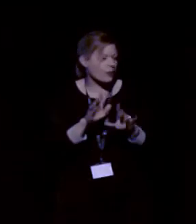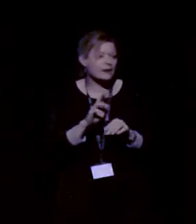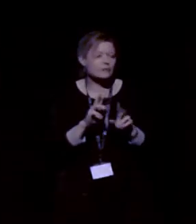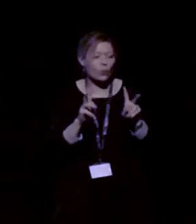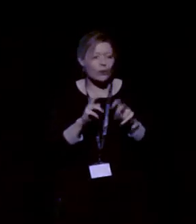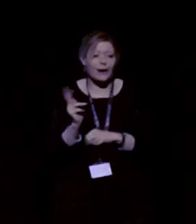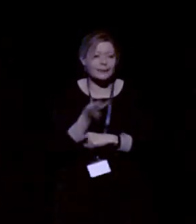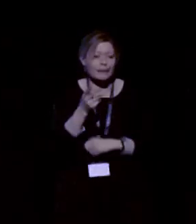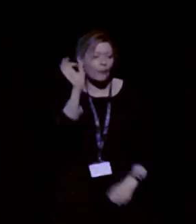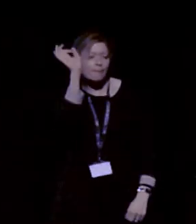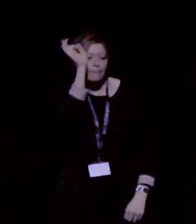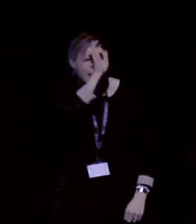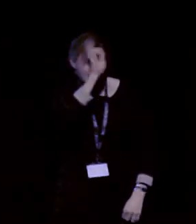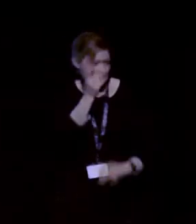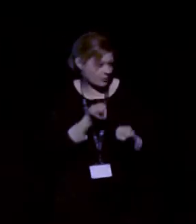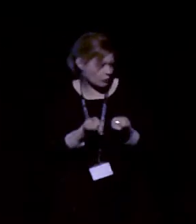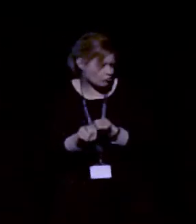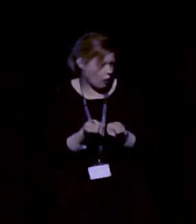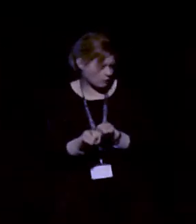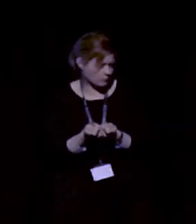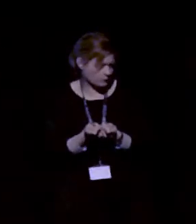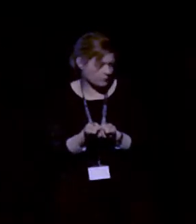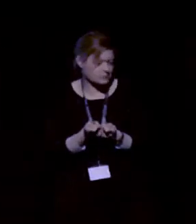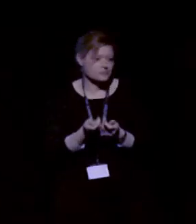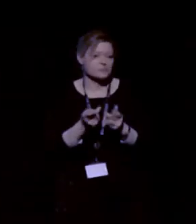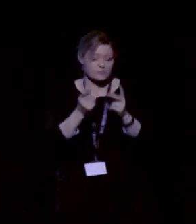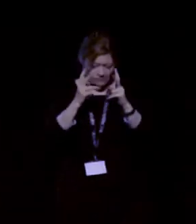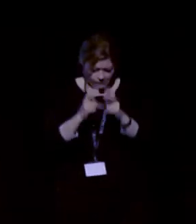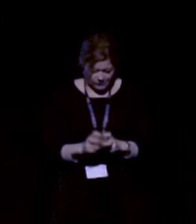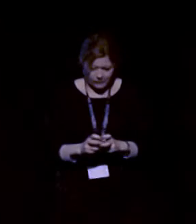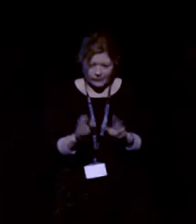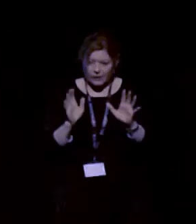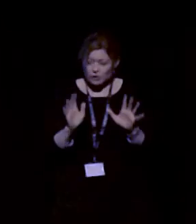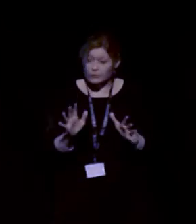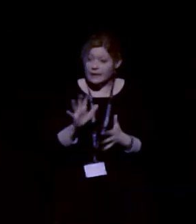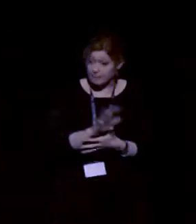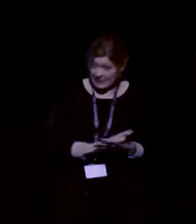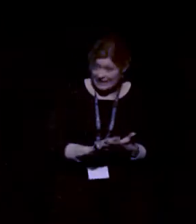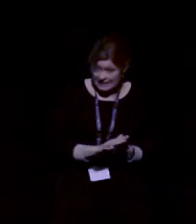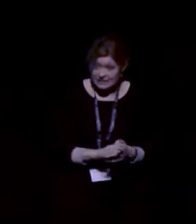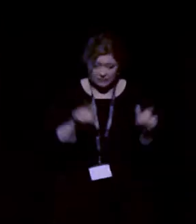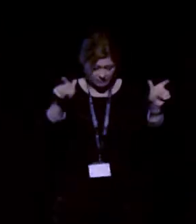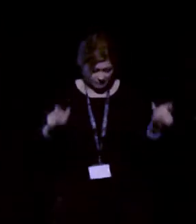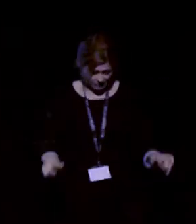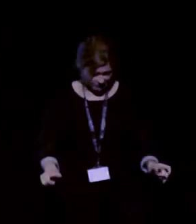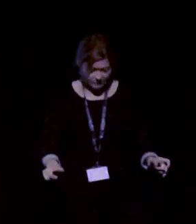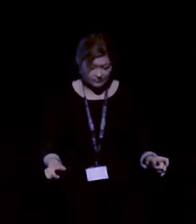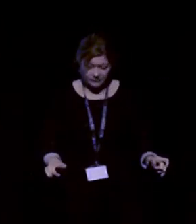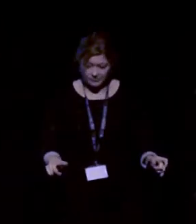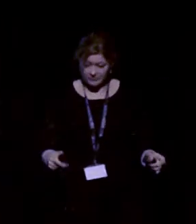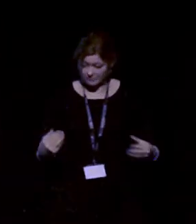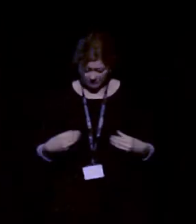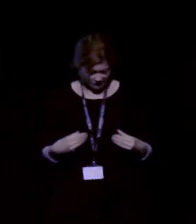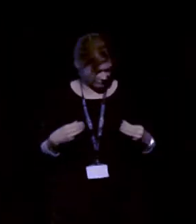trial. Double-blind means that the experimenter doesn't know who's getting what treatment,